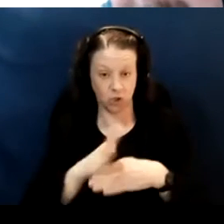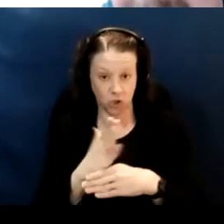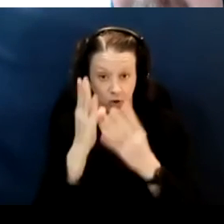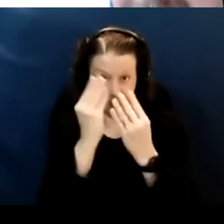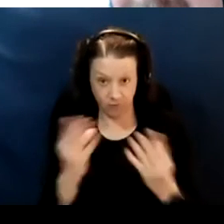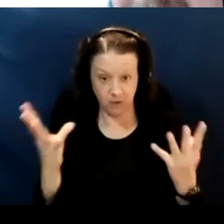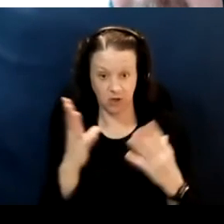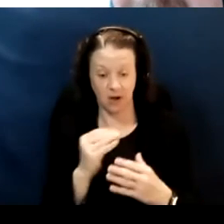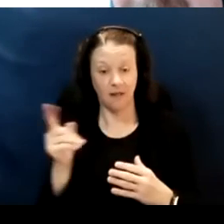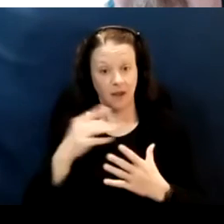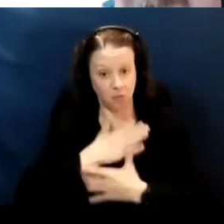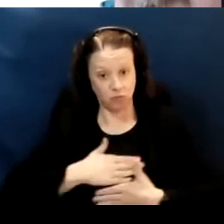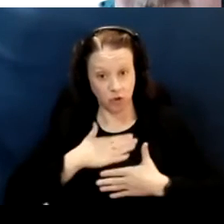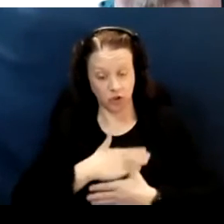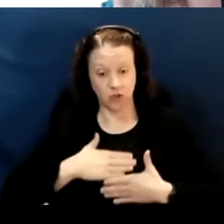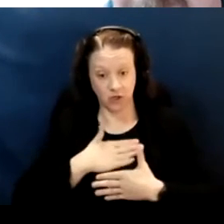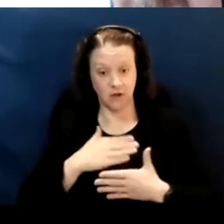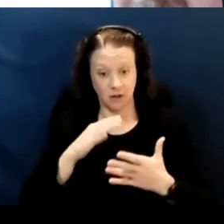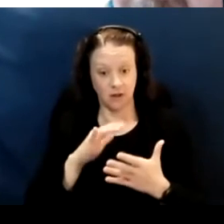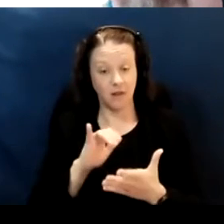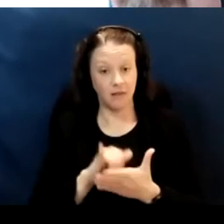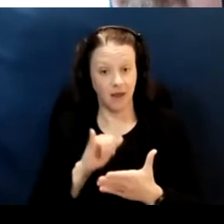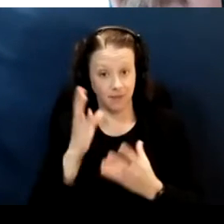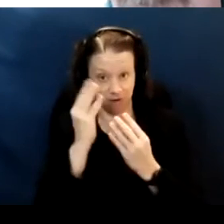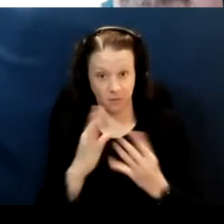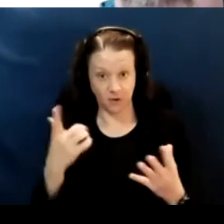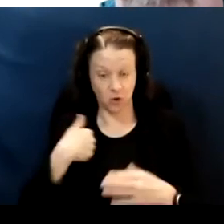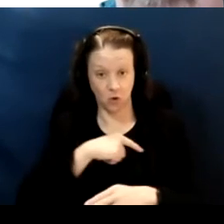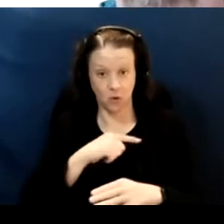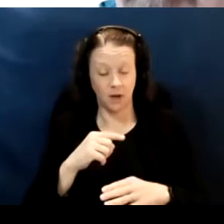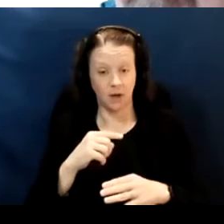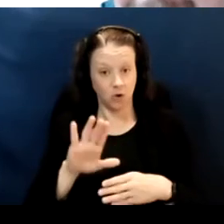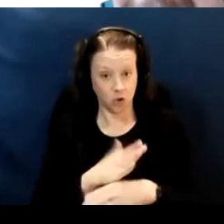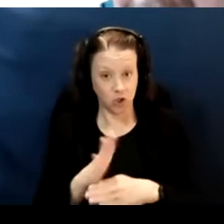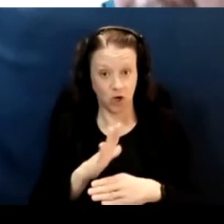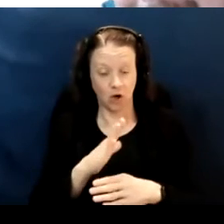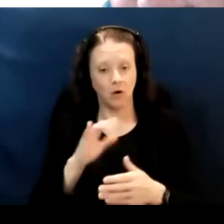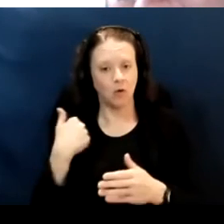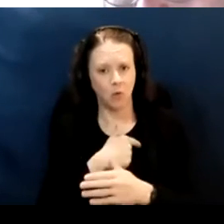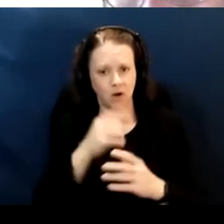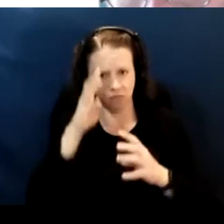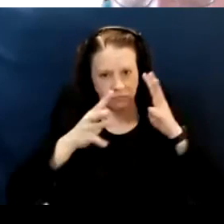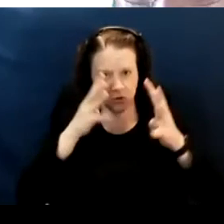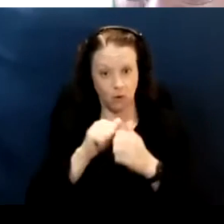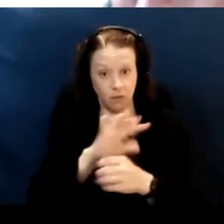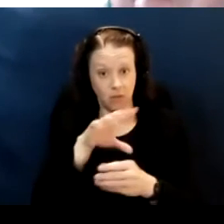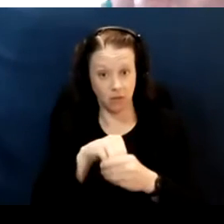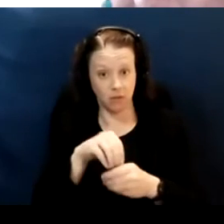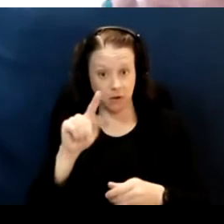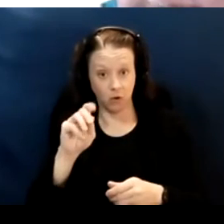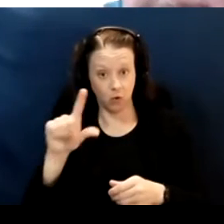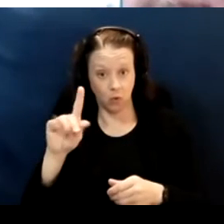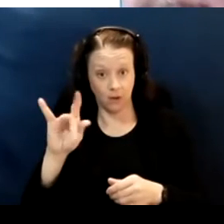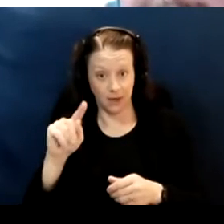actually appreciated the fact of the information we were able to share that we've come up with in our toolkit. Thank you. Thank you, Goldie.